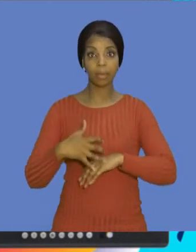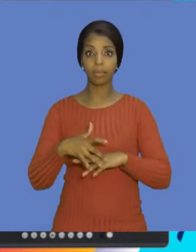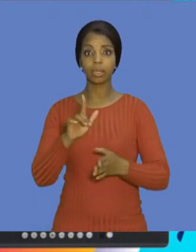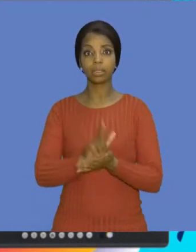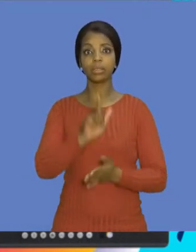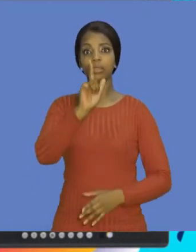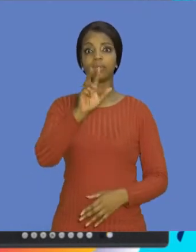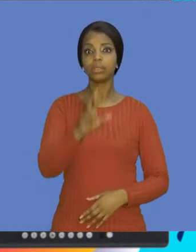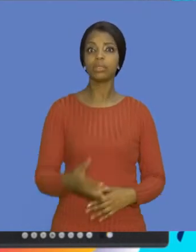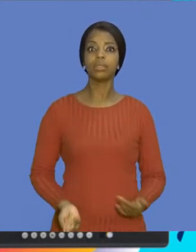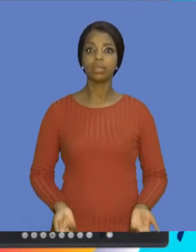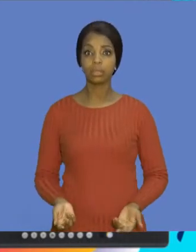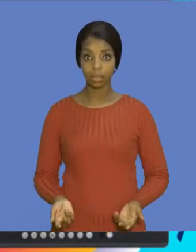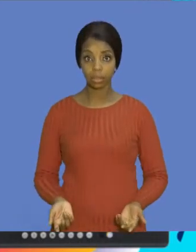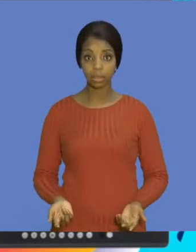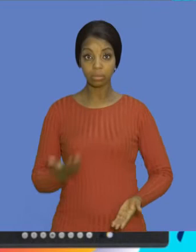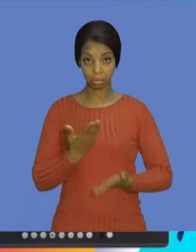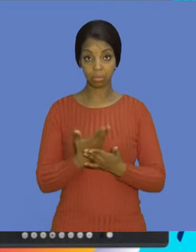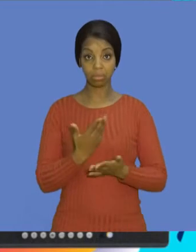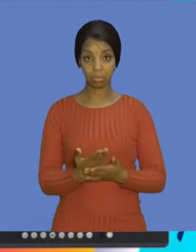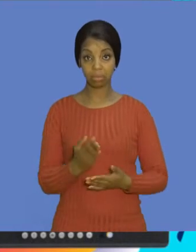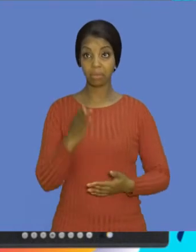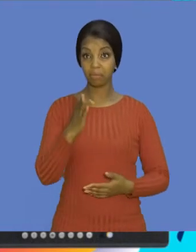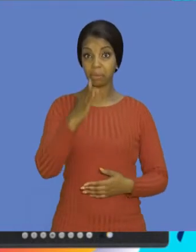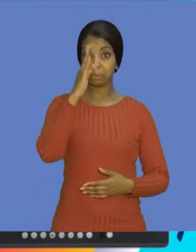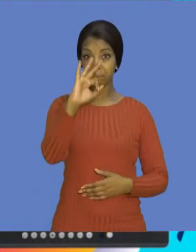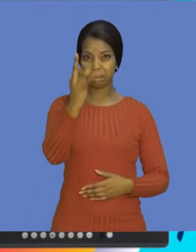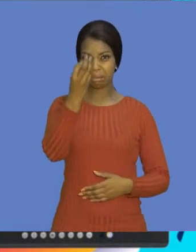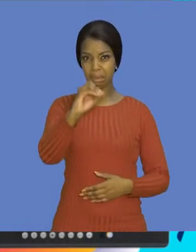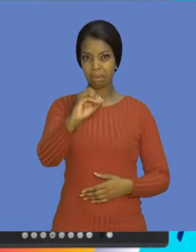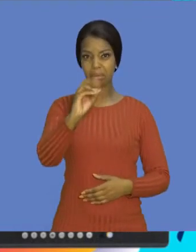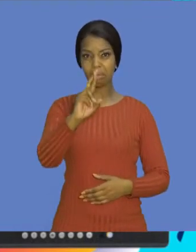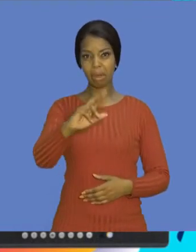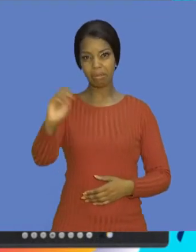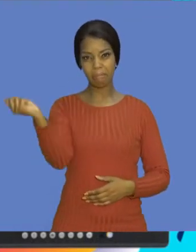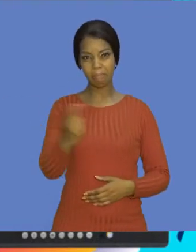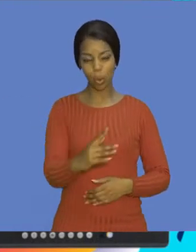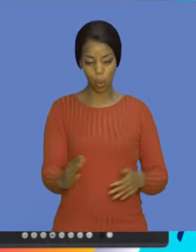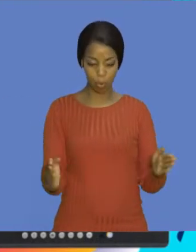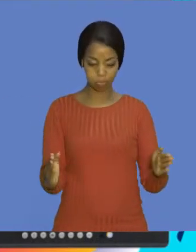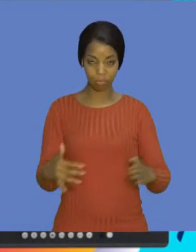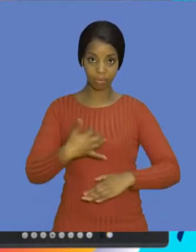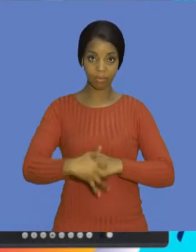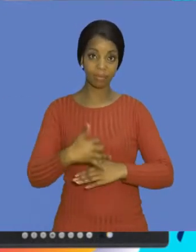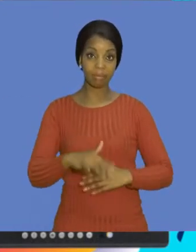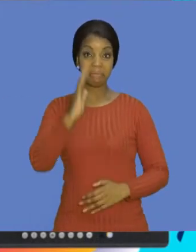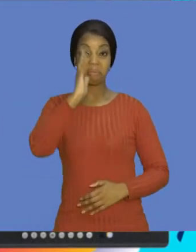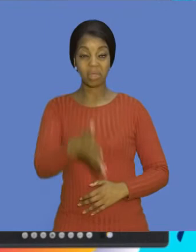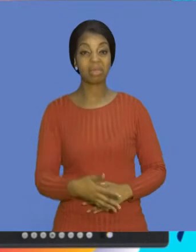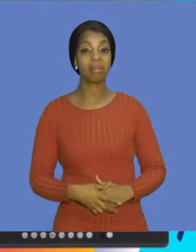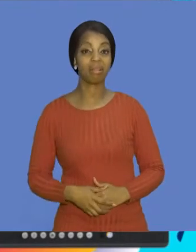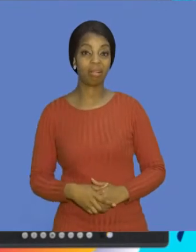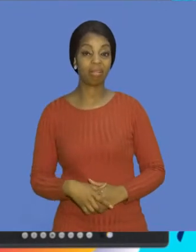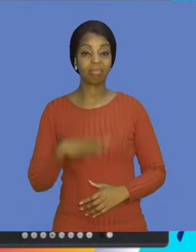And in the future, it might be 30 rands to buy some bread. So this is what inflation actually means. That yesterday it was